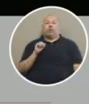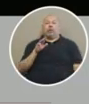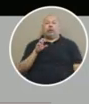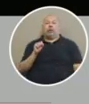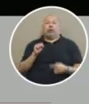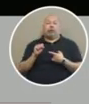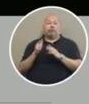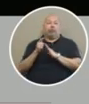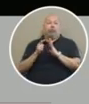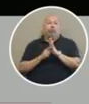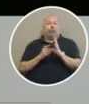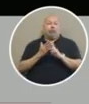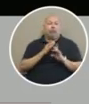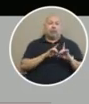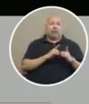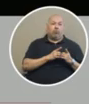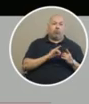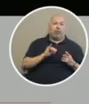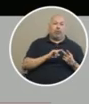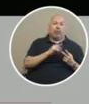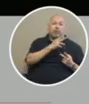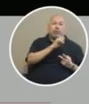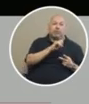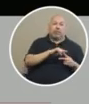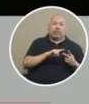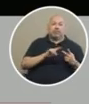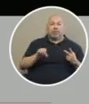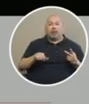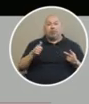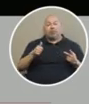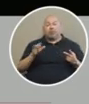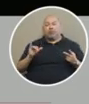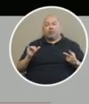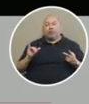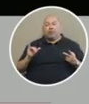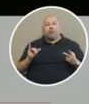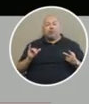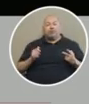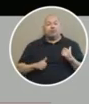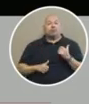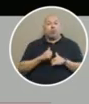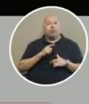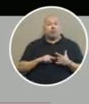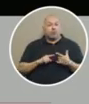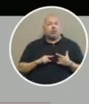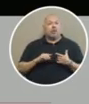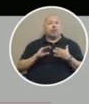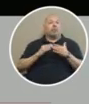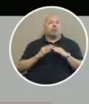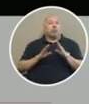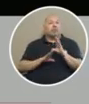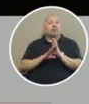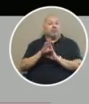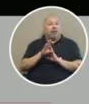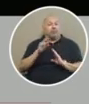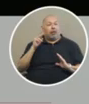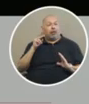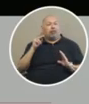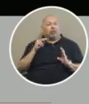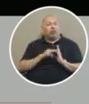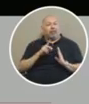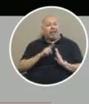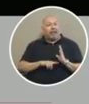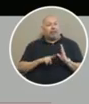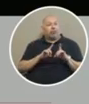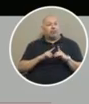Act, particularly through departments like HHS, but also primarily for Community Human Development, looking at